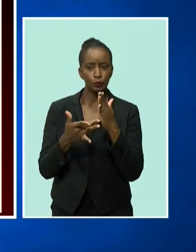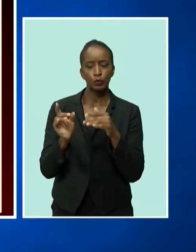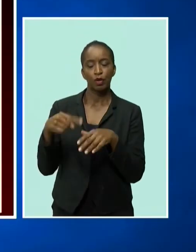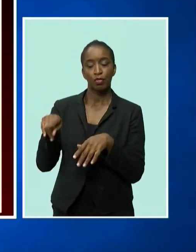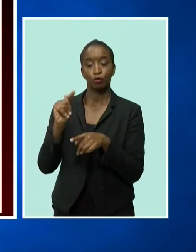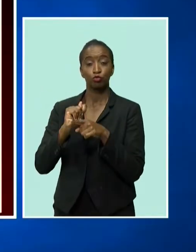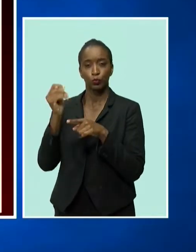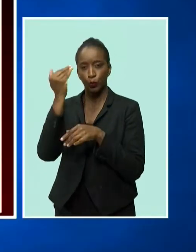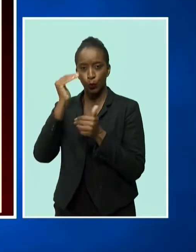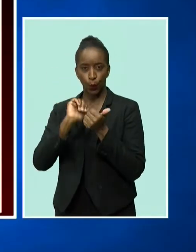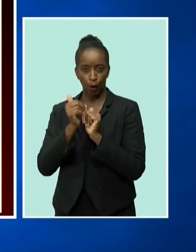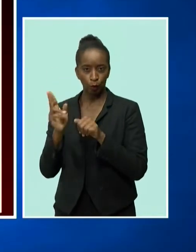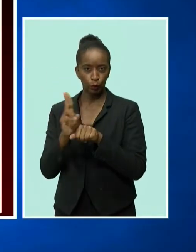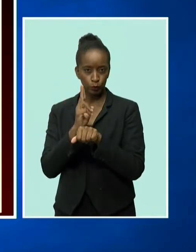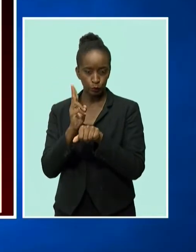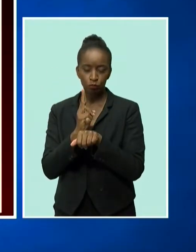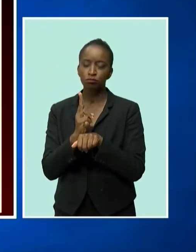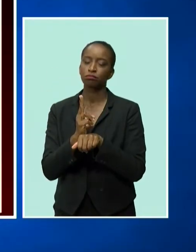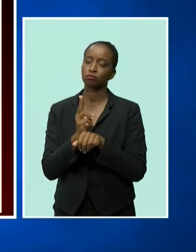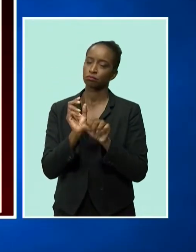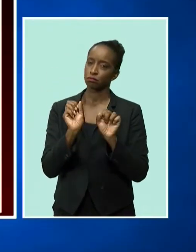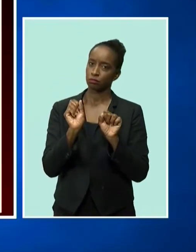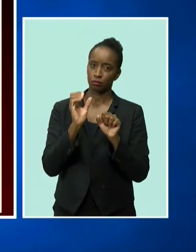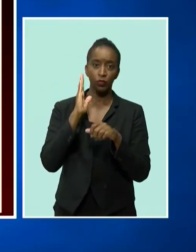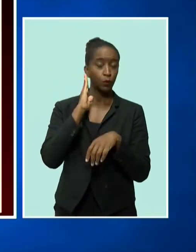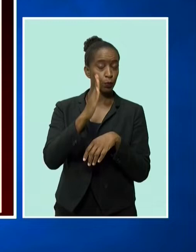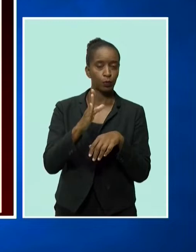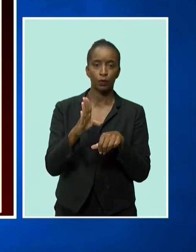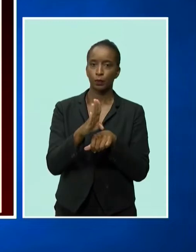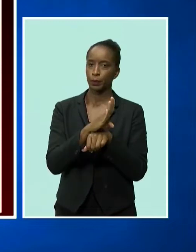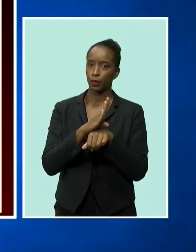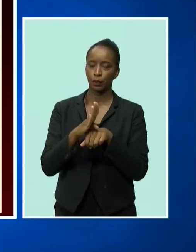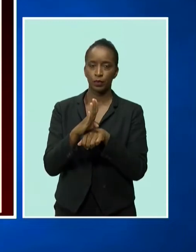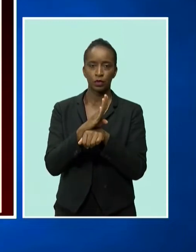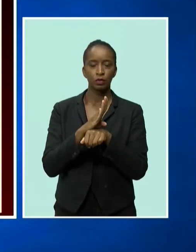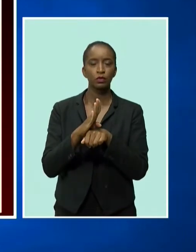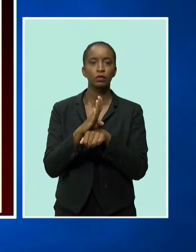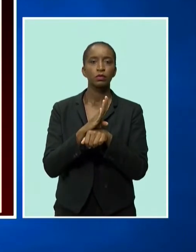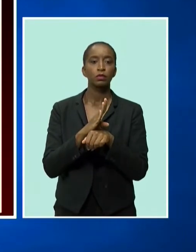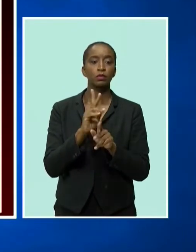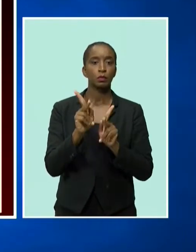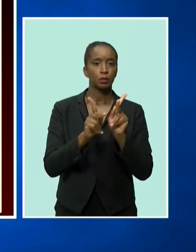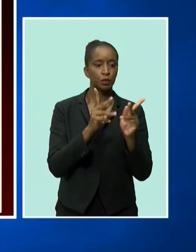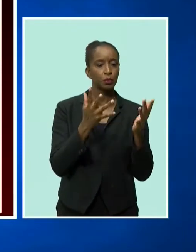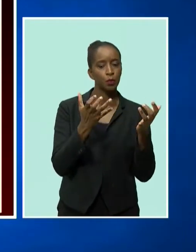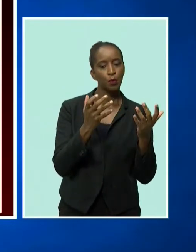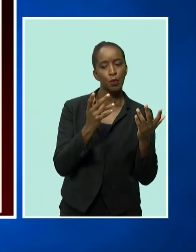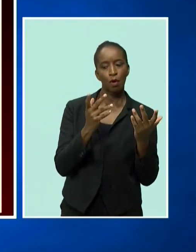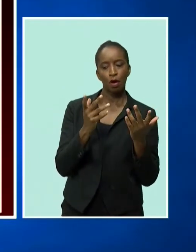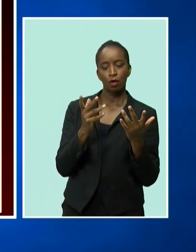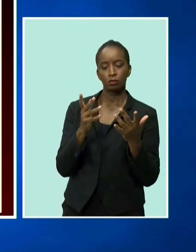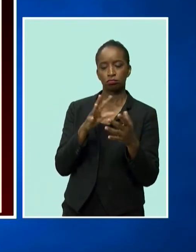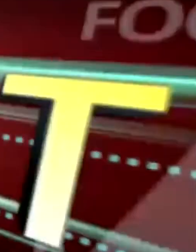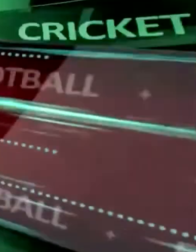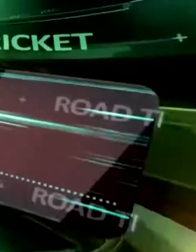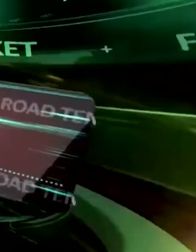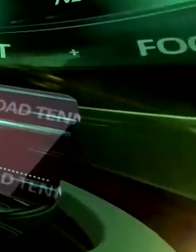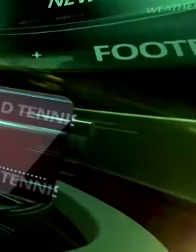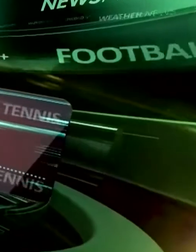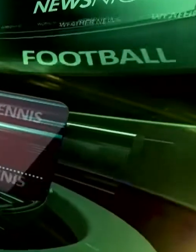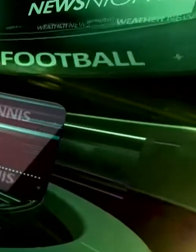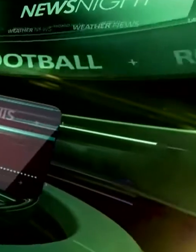that Barbados is well on the way to becoming truly that destination of choice for global business.